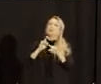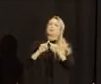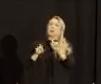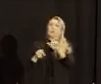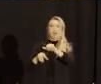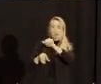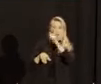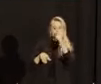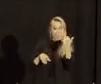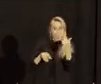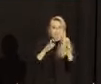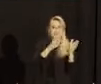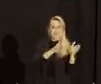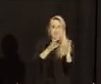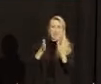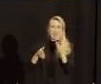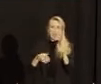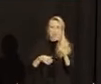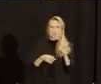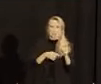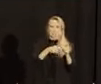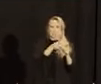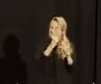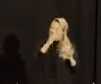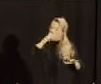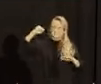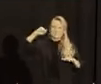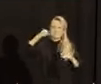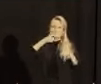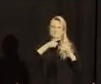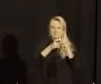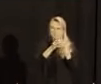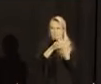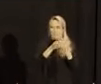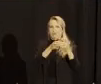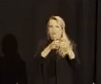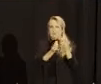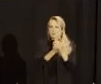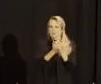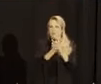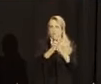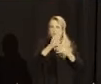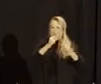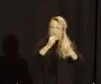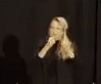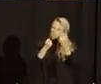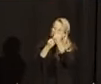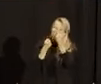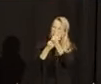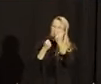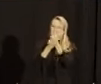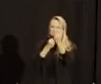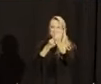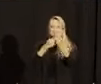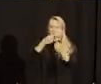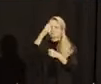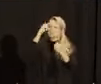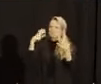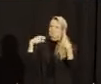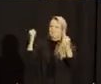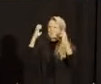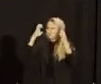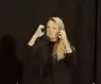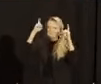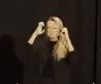down in advocacy and organizing on issues around mental health, on welcoming the new